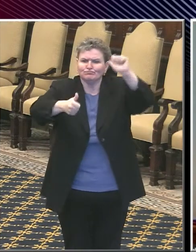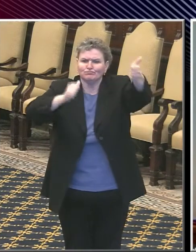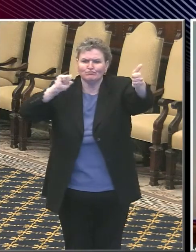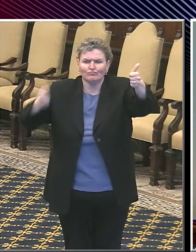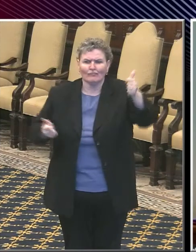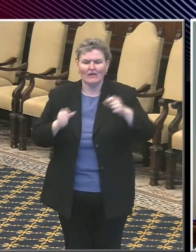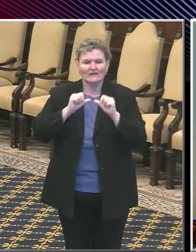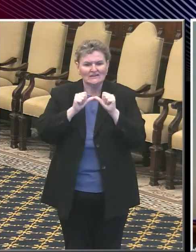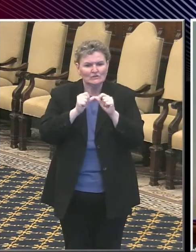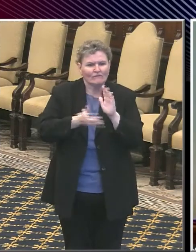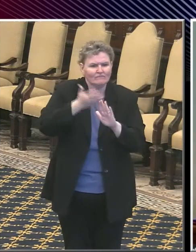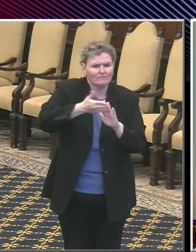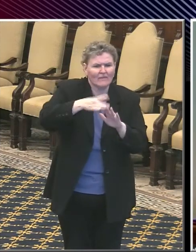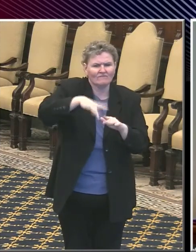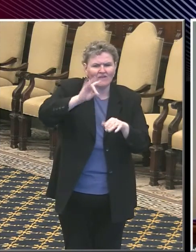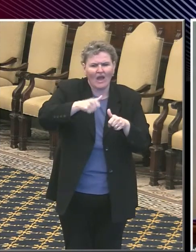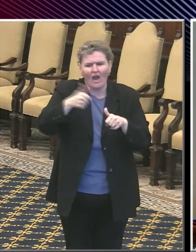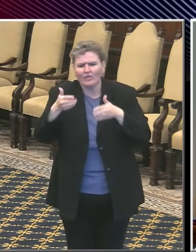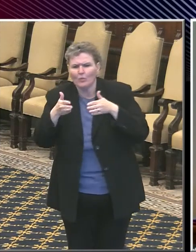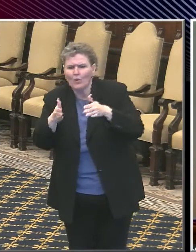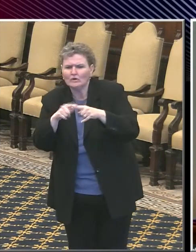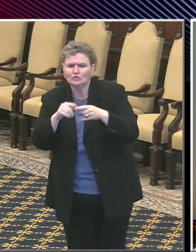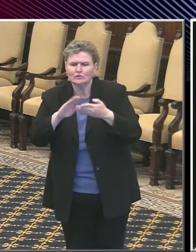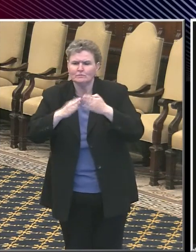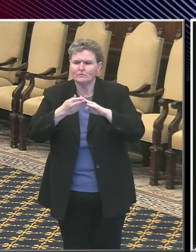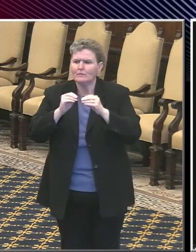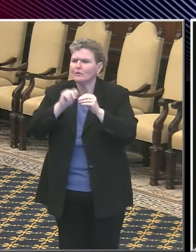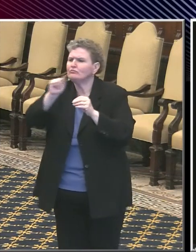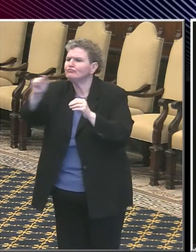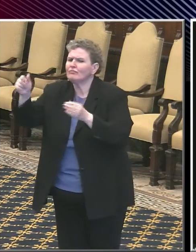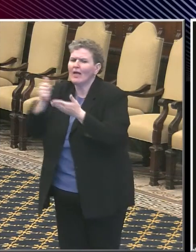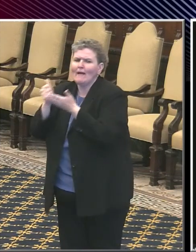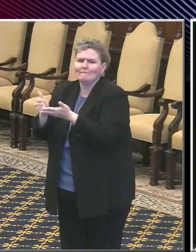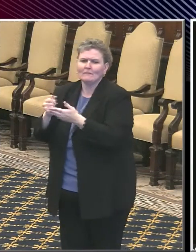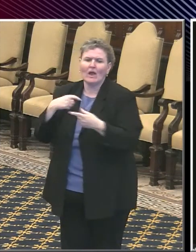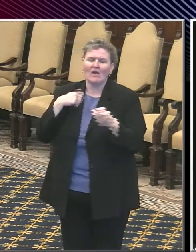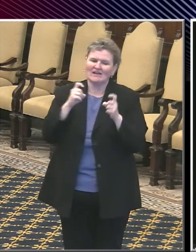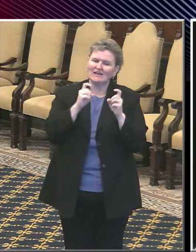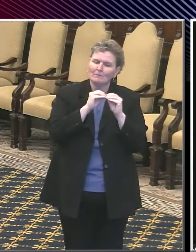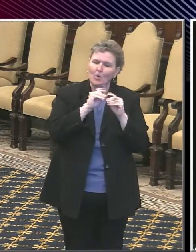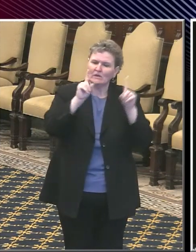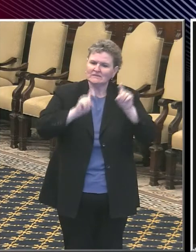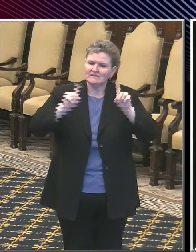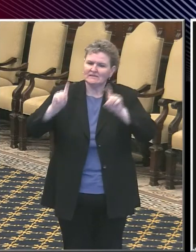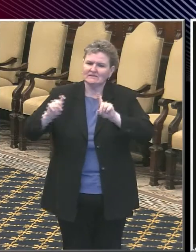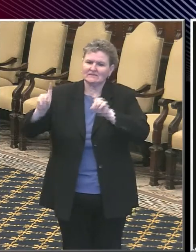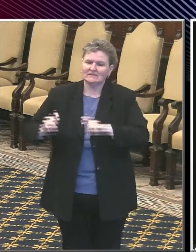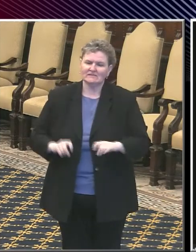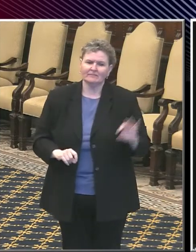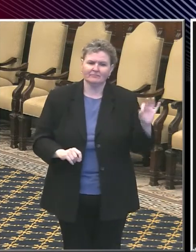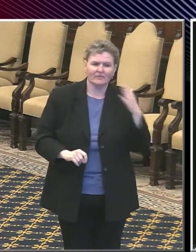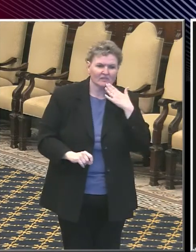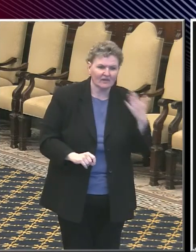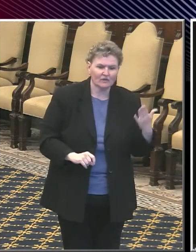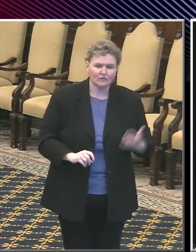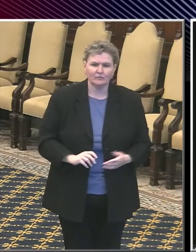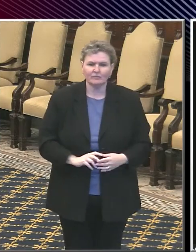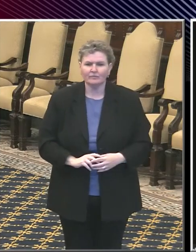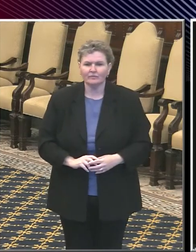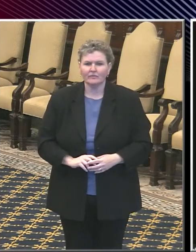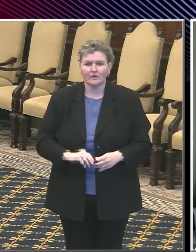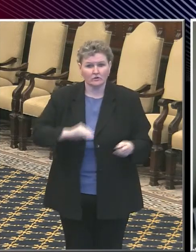in Black and brown communities, which have been hit harder. There's a process we're following now. I think an RFP went out last night to